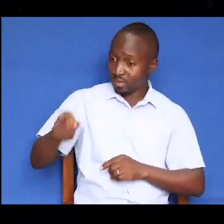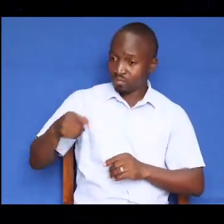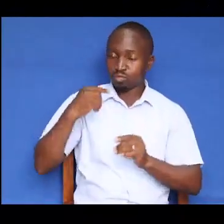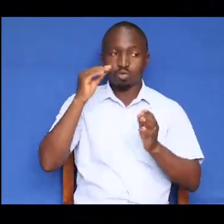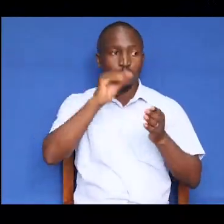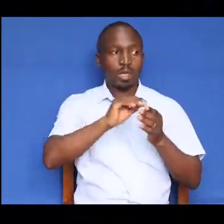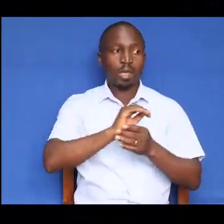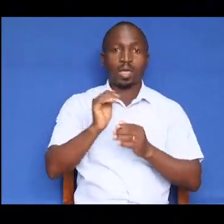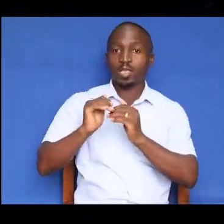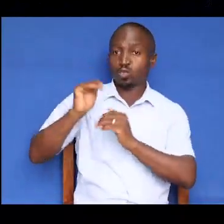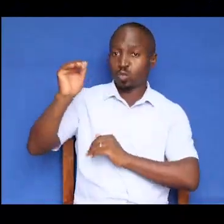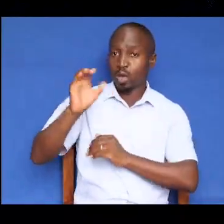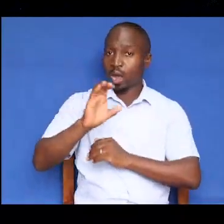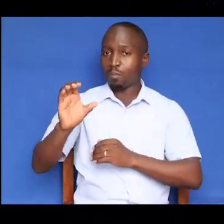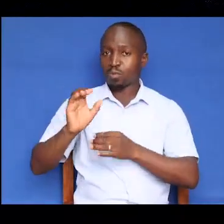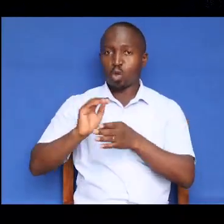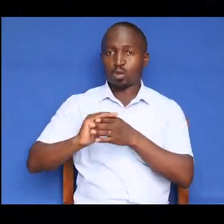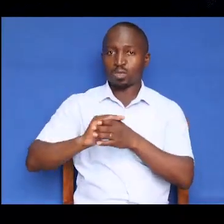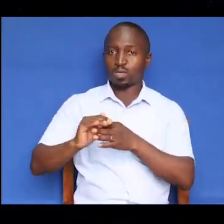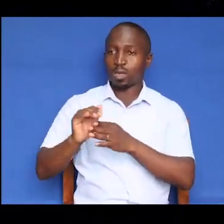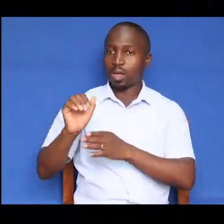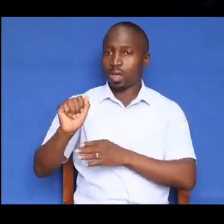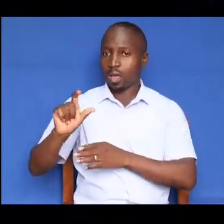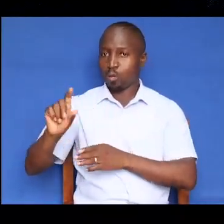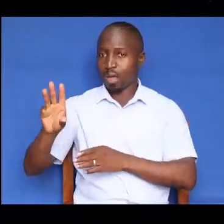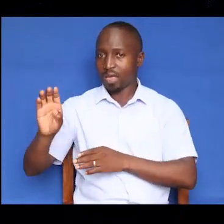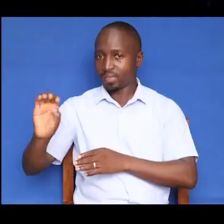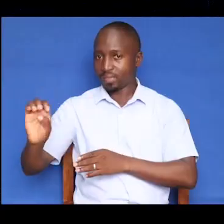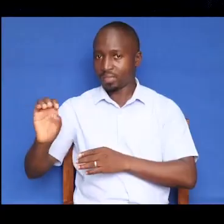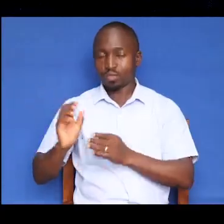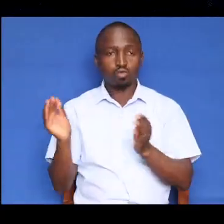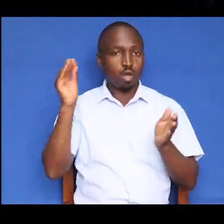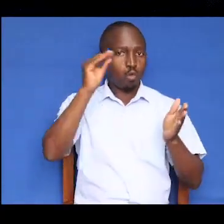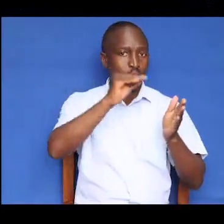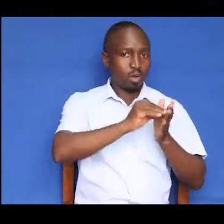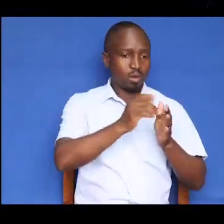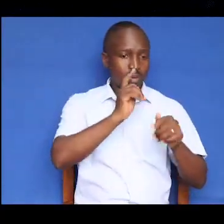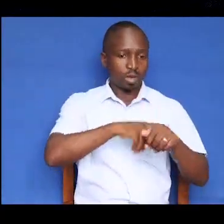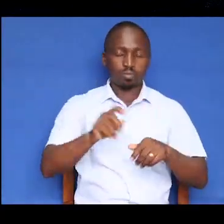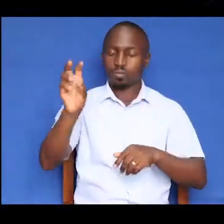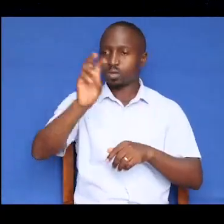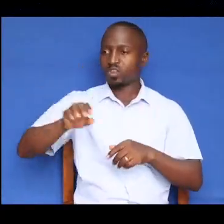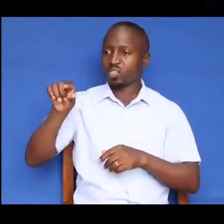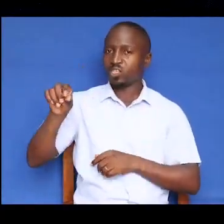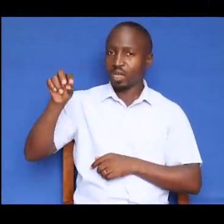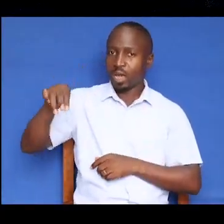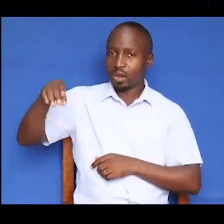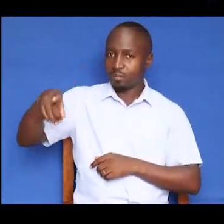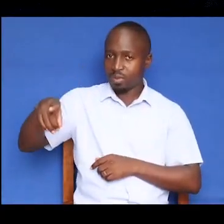means amount. So we take direct amount to add when we compute G and P instead of